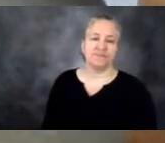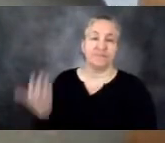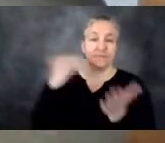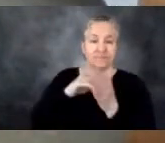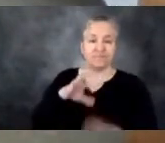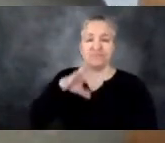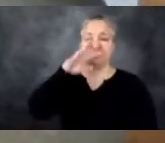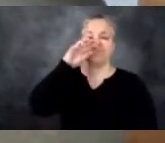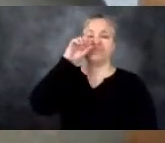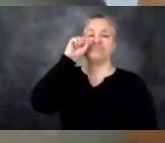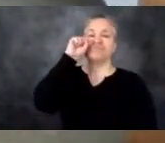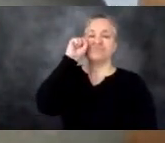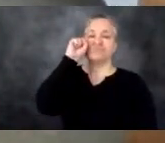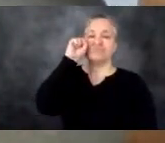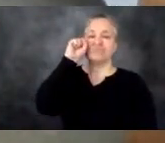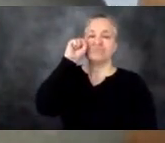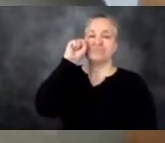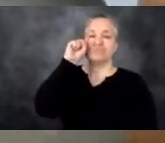Again, inhale